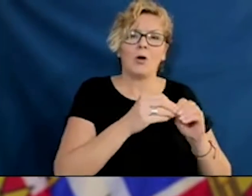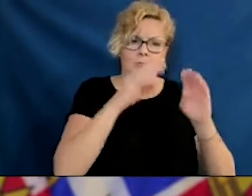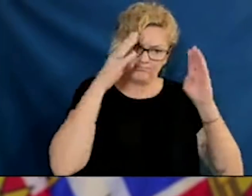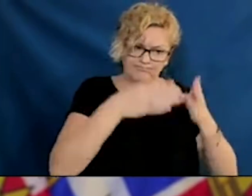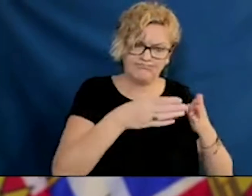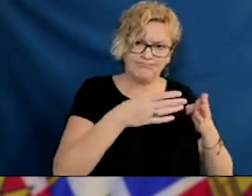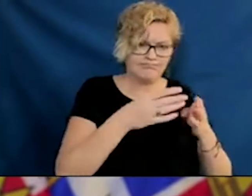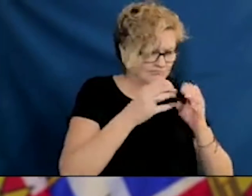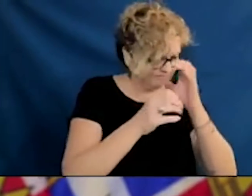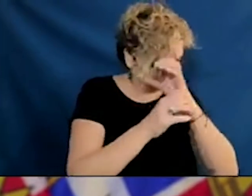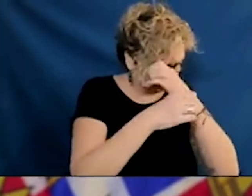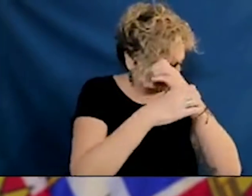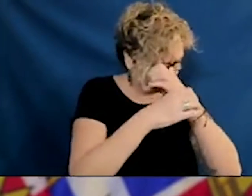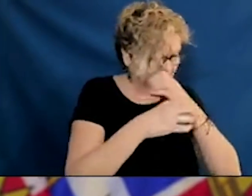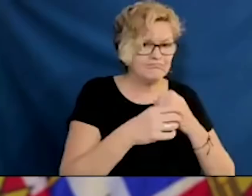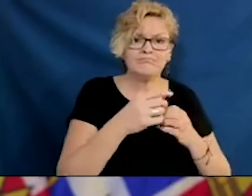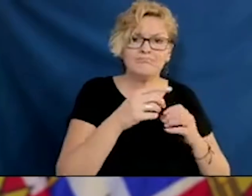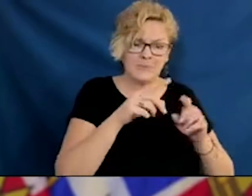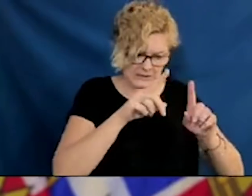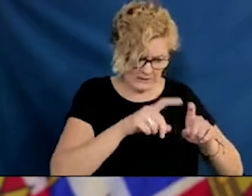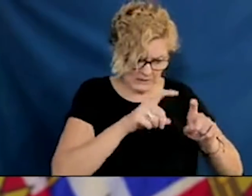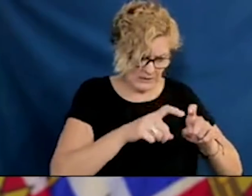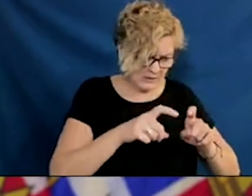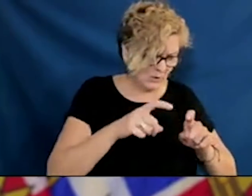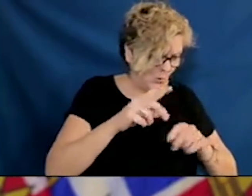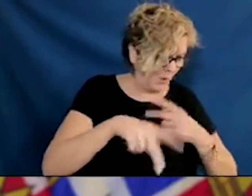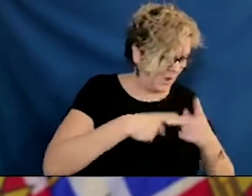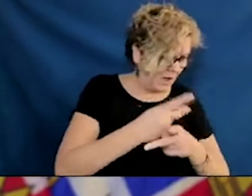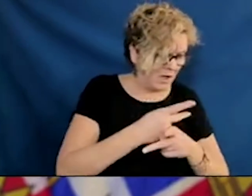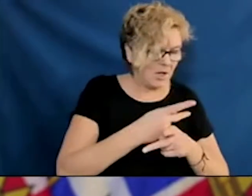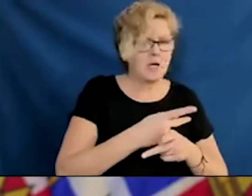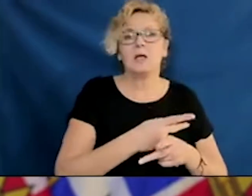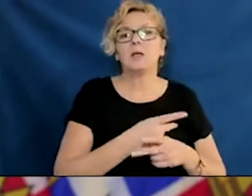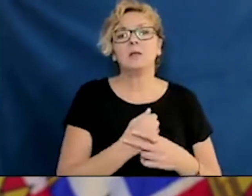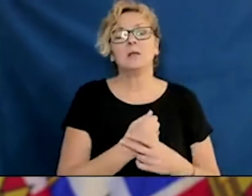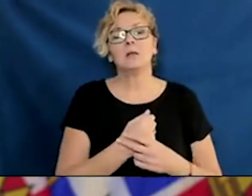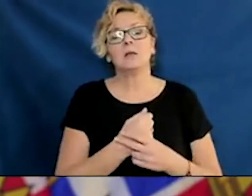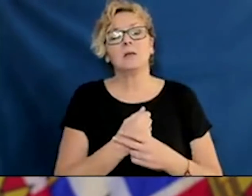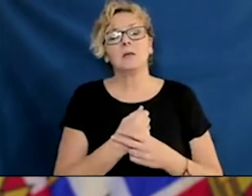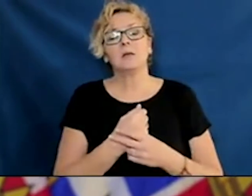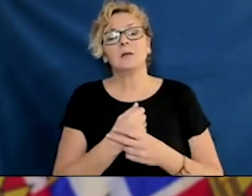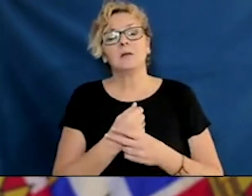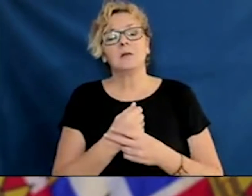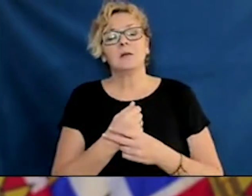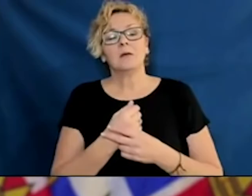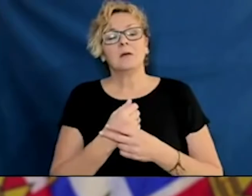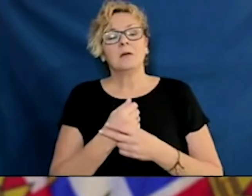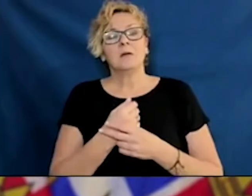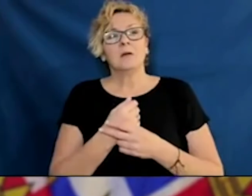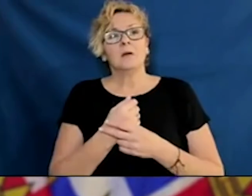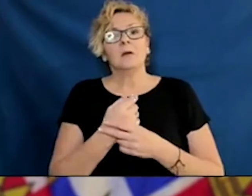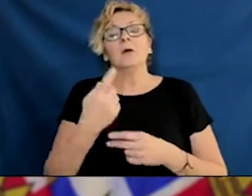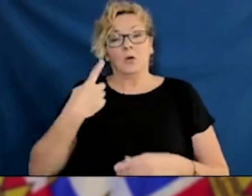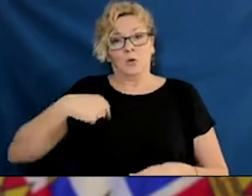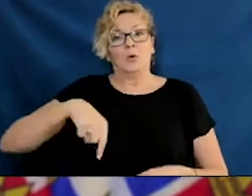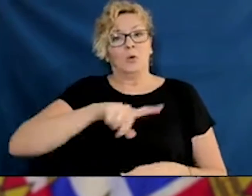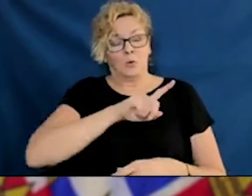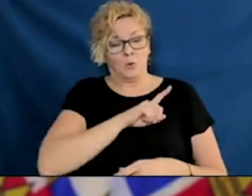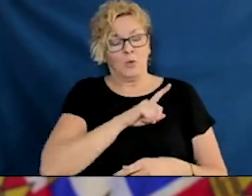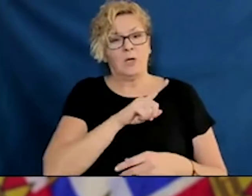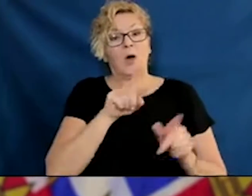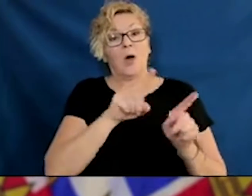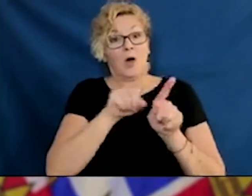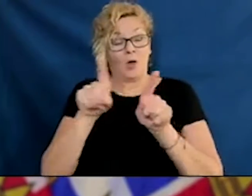in areas around where we've seen people test positive, particularly in the community cases. We are